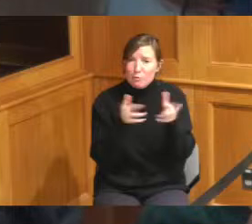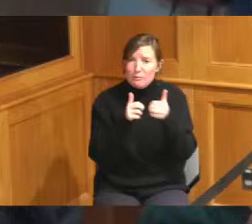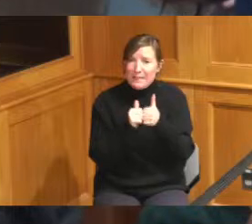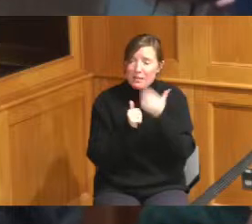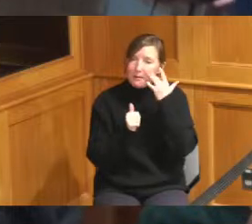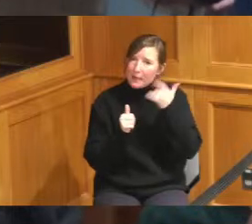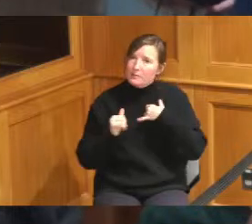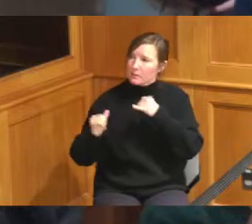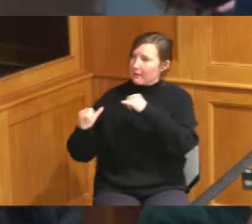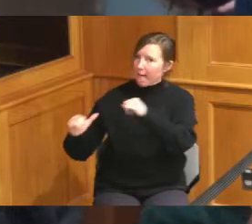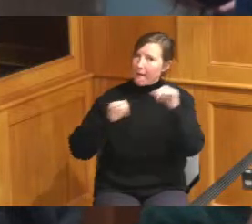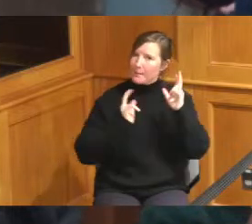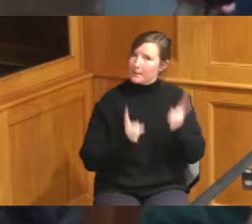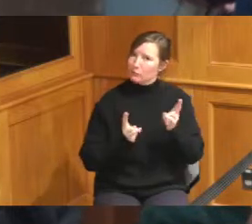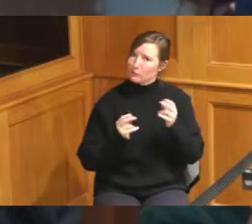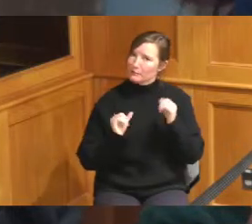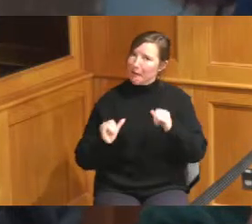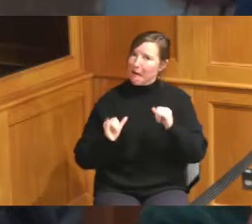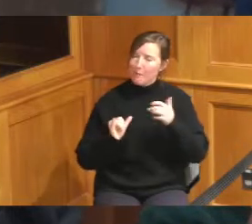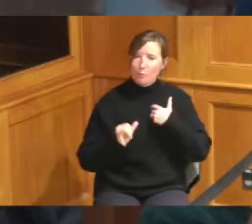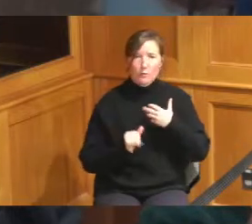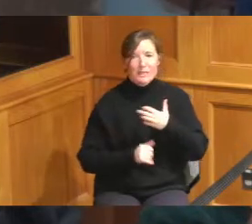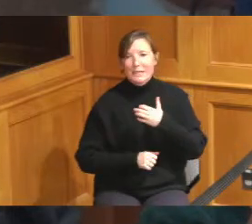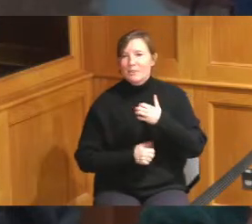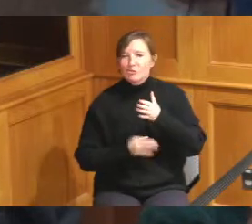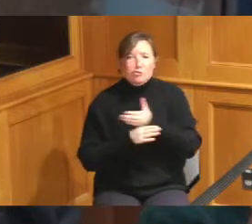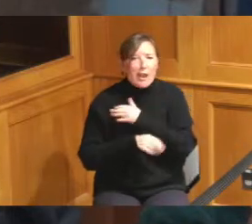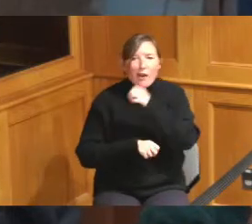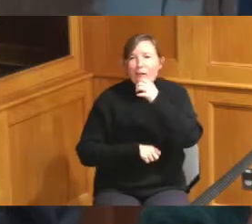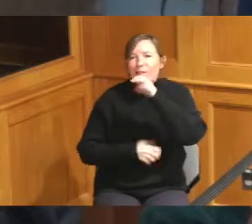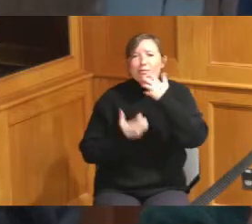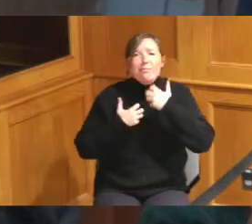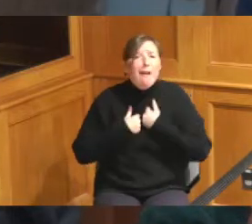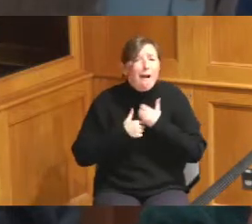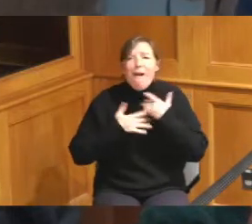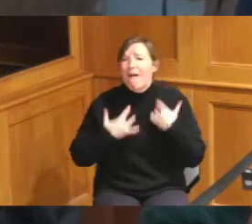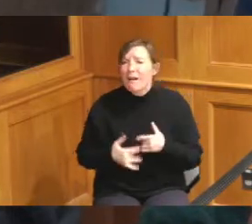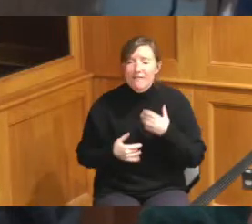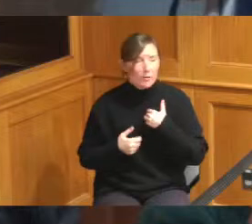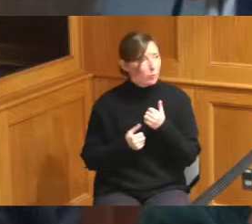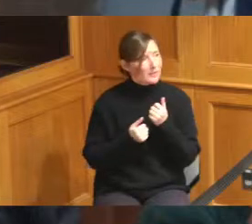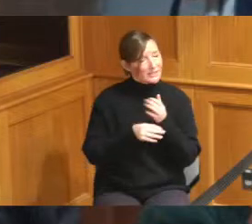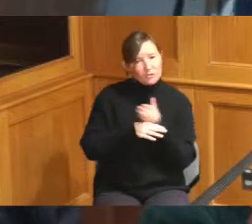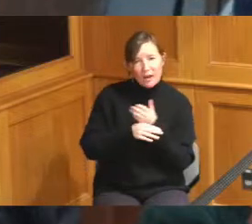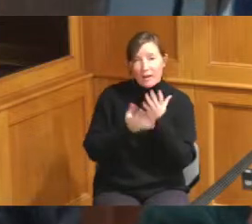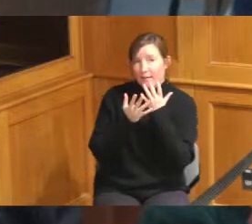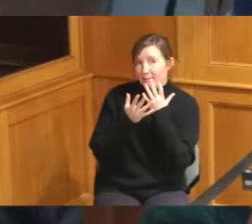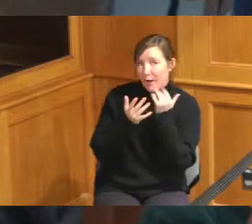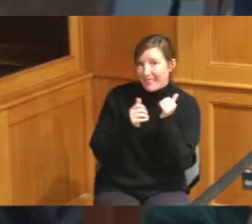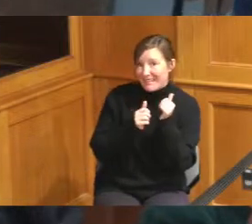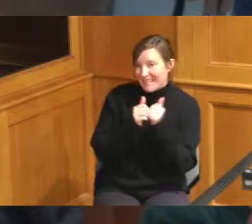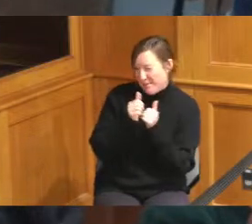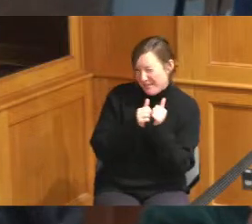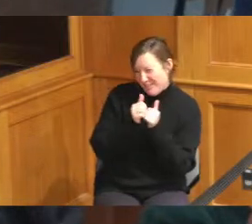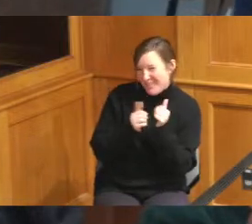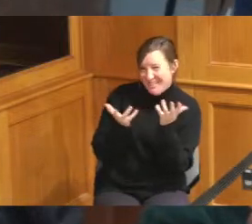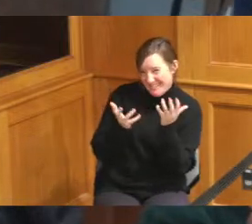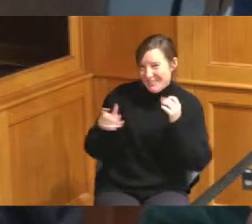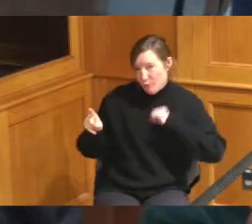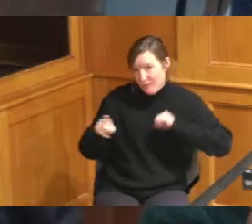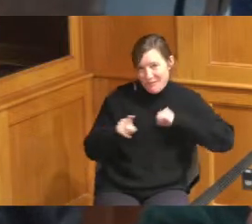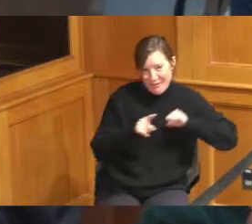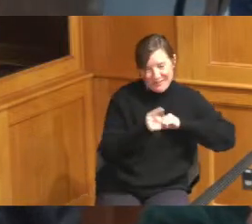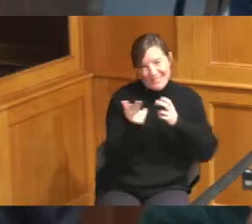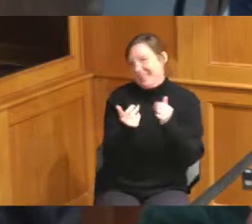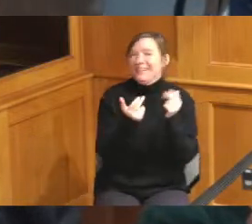that common history, we share love, we share friendly competition. Some